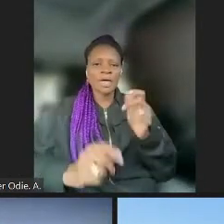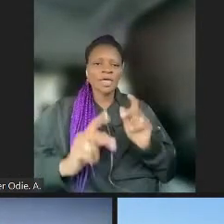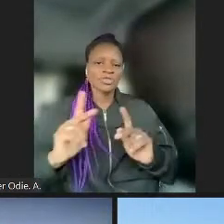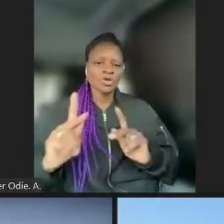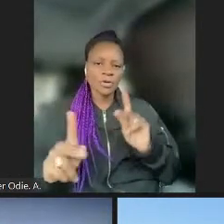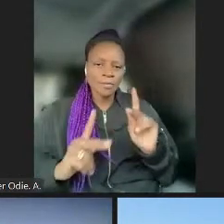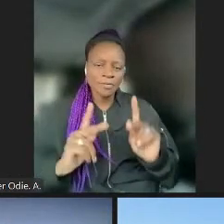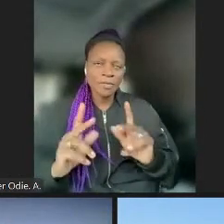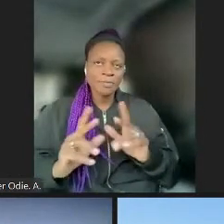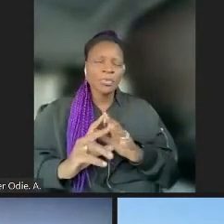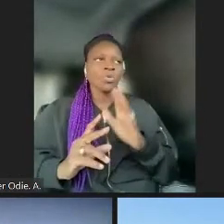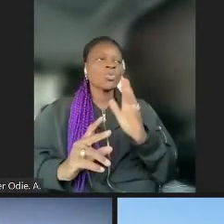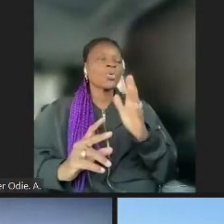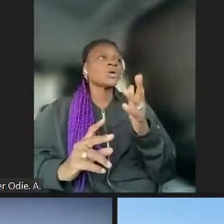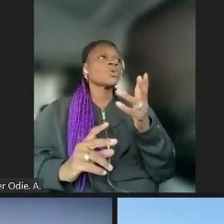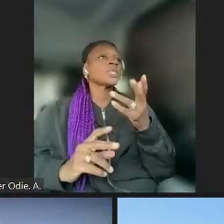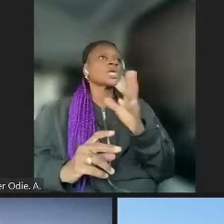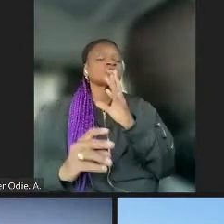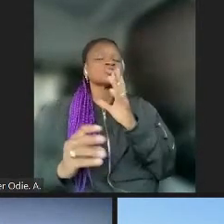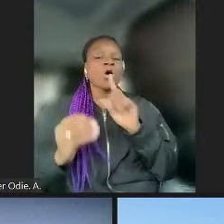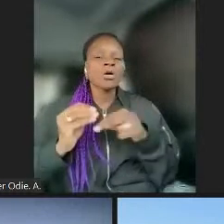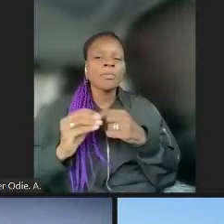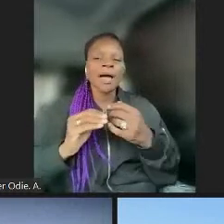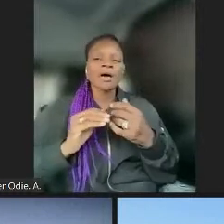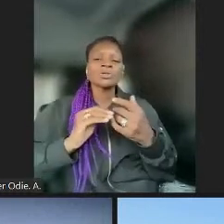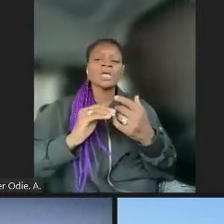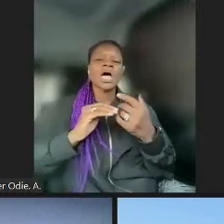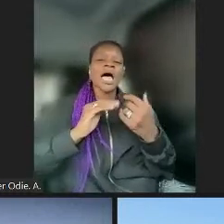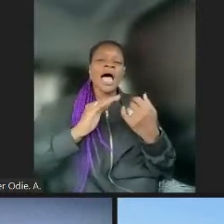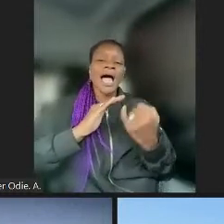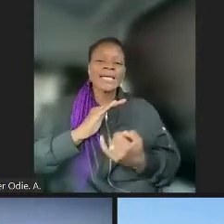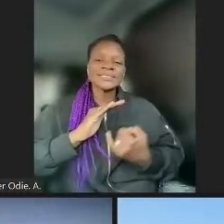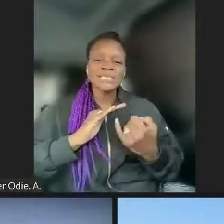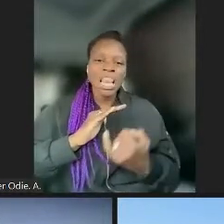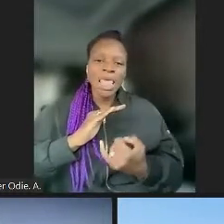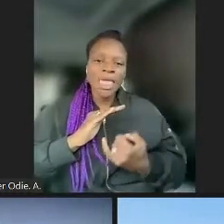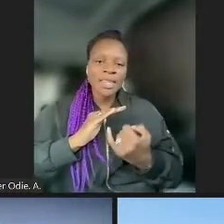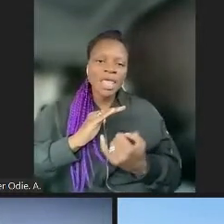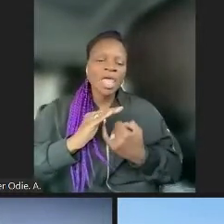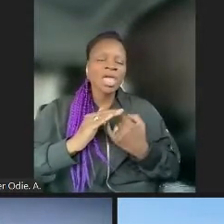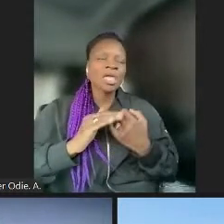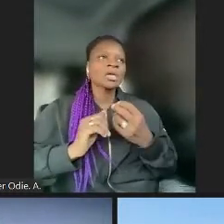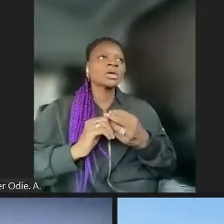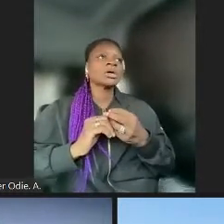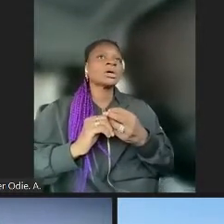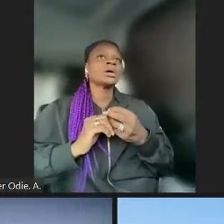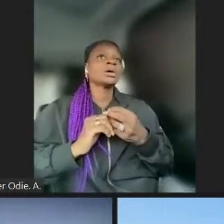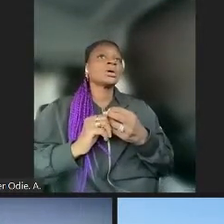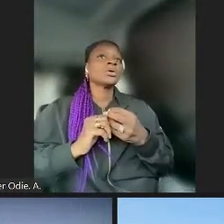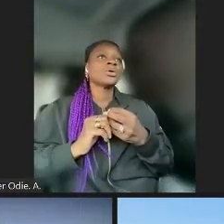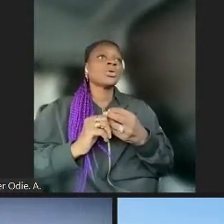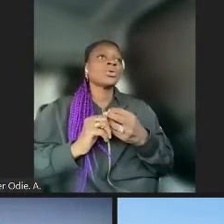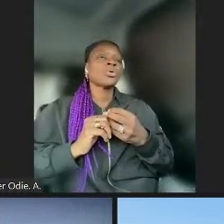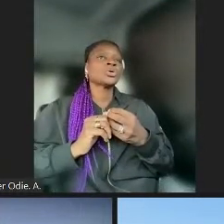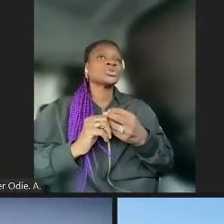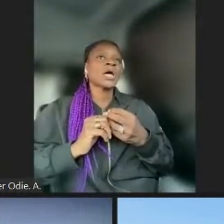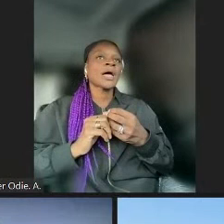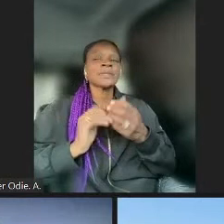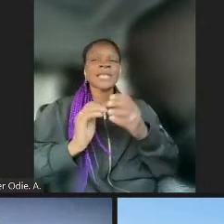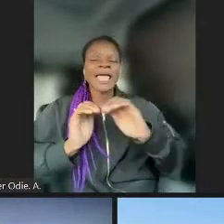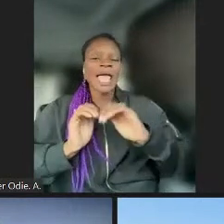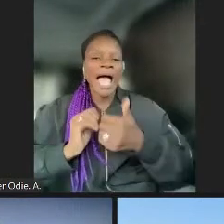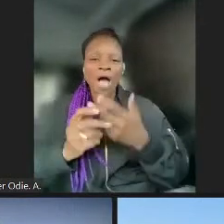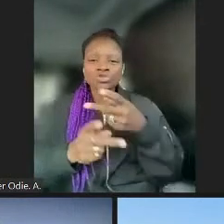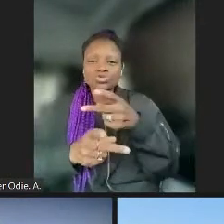the possibility of isolating or just keeping Omicron